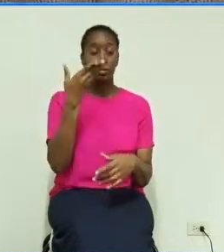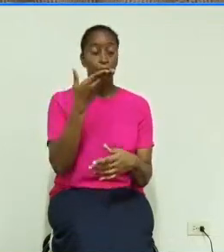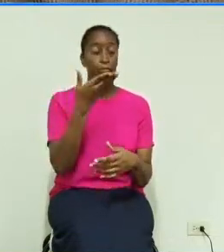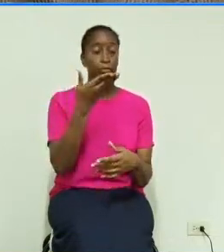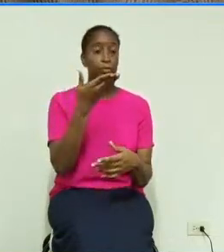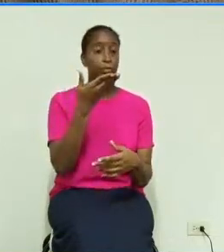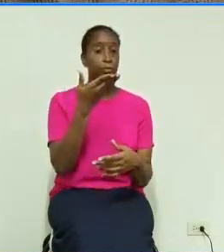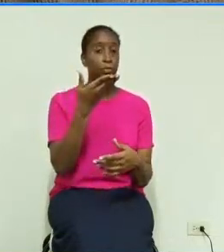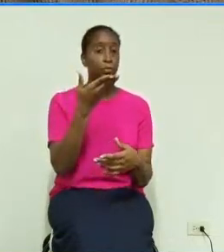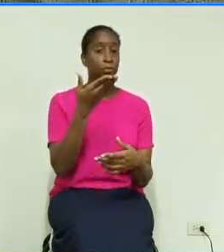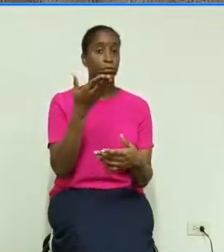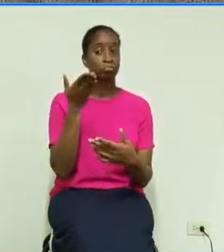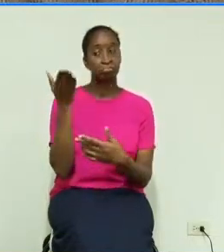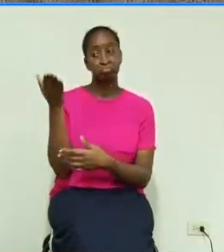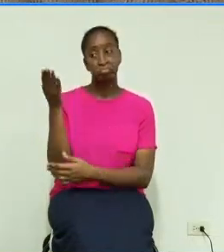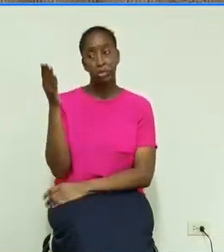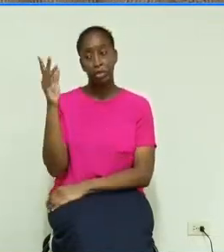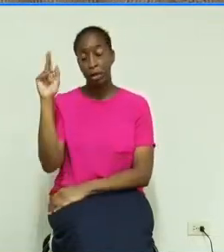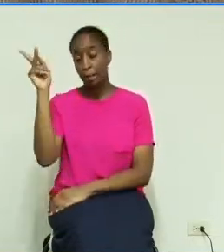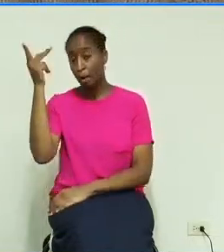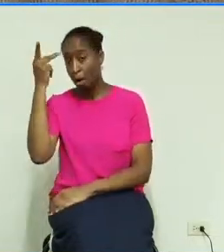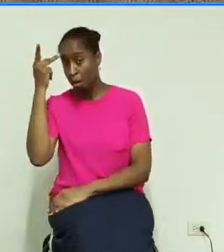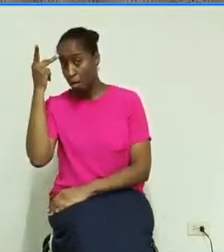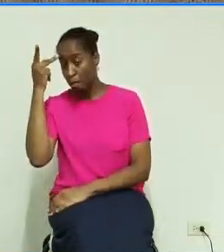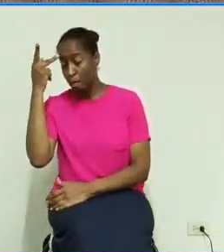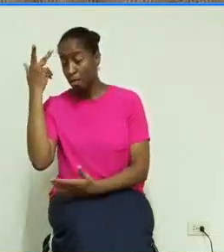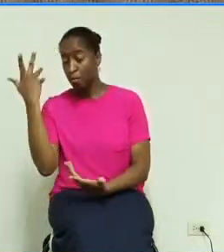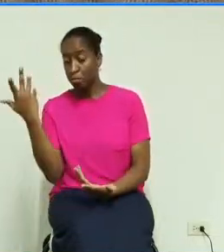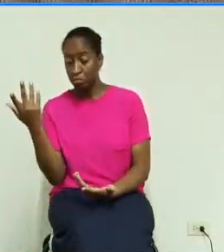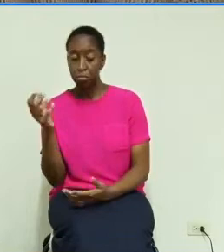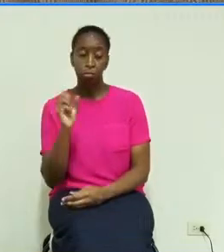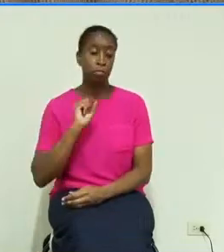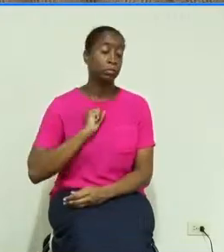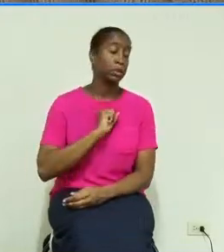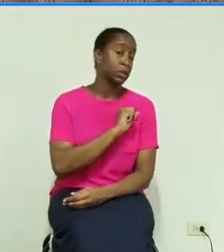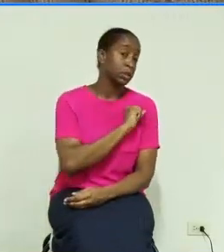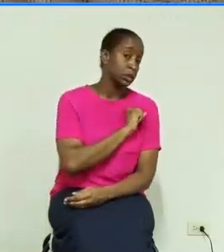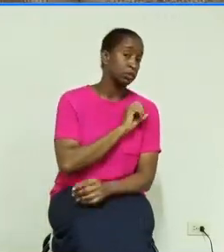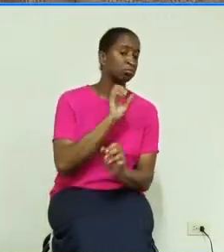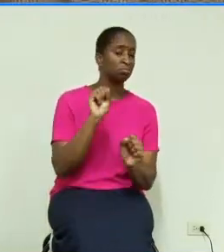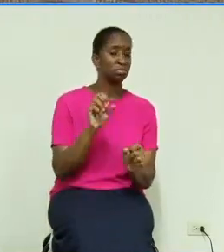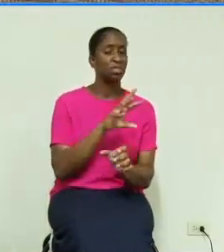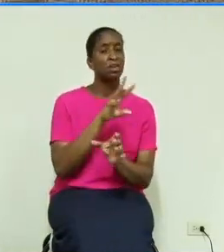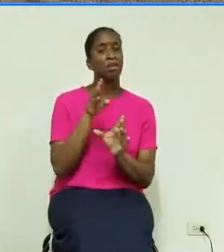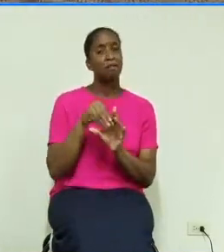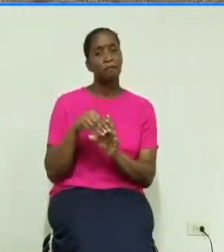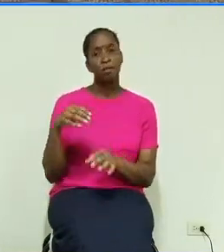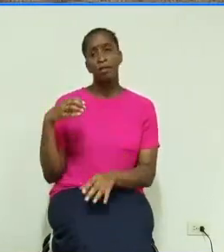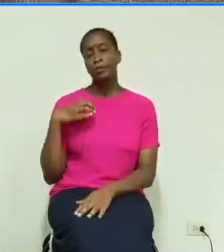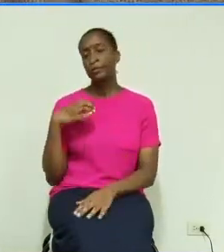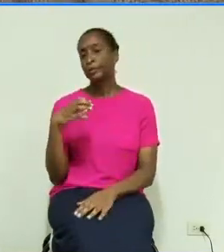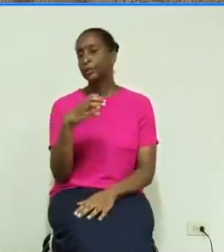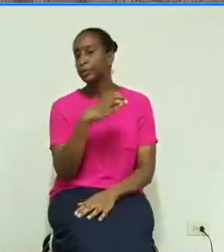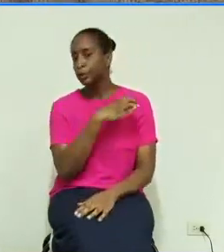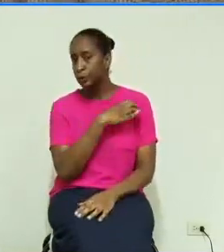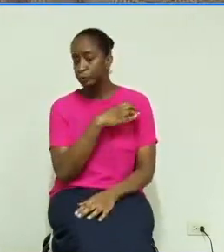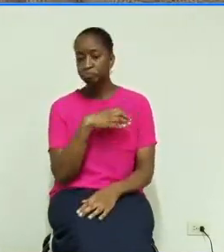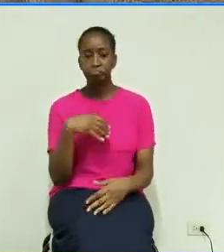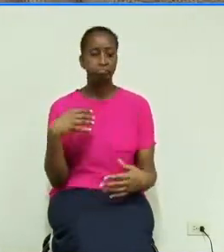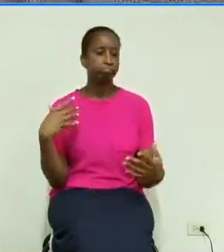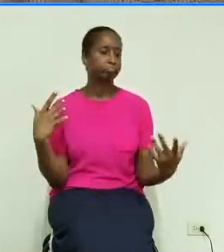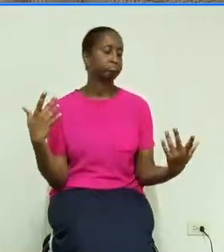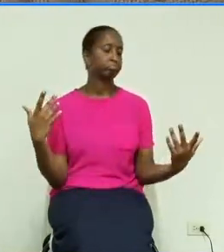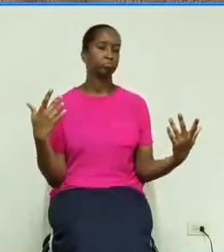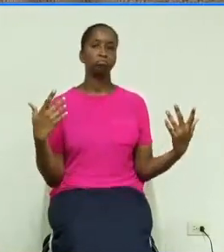House or in the Senate, or both. You might call them citizens' assemblies, councils of elders, however